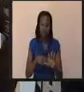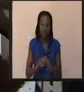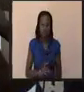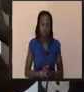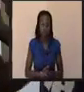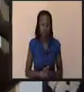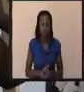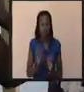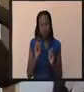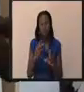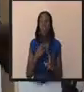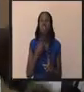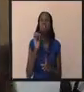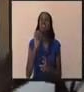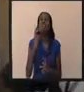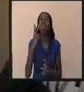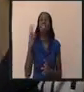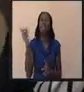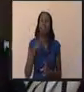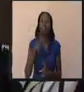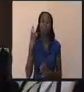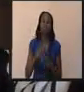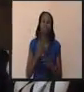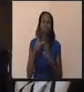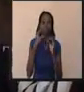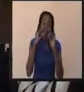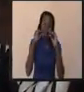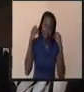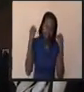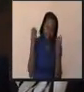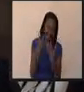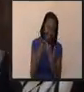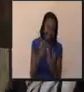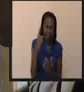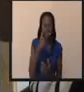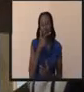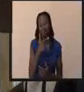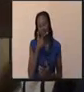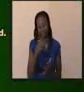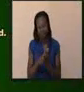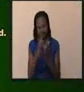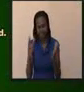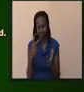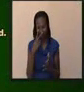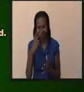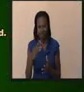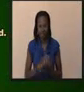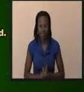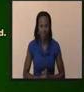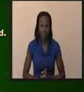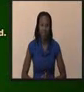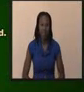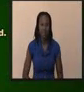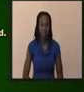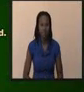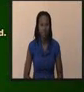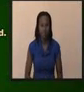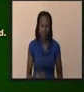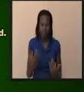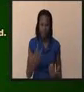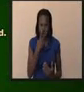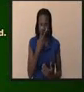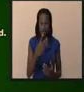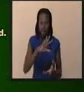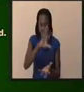you poor little thing. Your voice is even gone for talking so much today. But thank you. All right. See ya. See ya. Viewers,